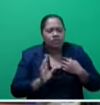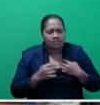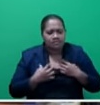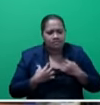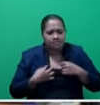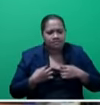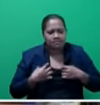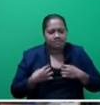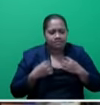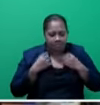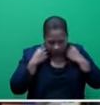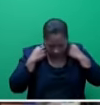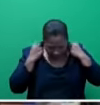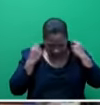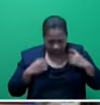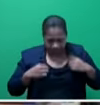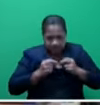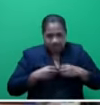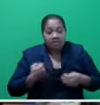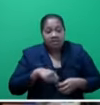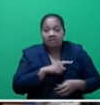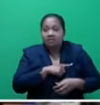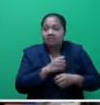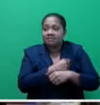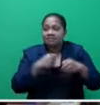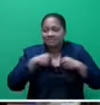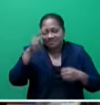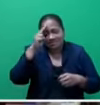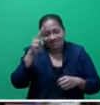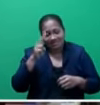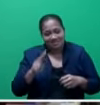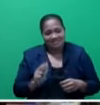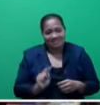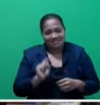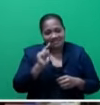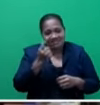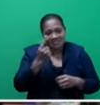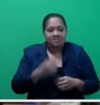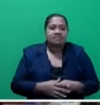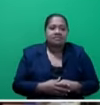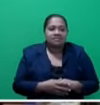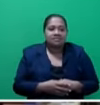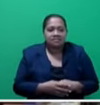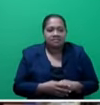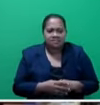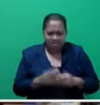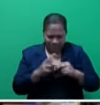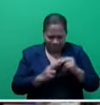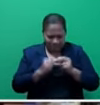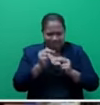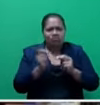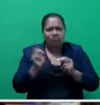and patriotism. Let us put our nation first, trust one another in consolidated effort to rebuild our